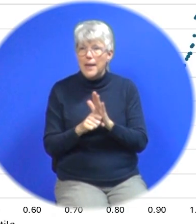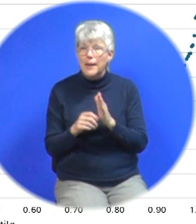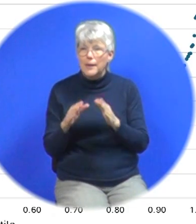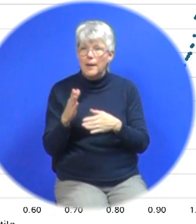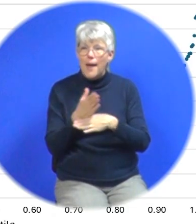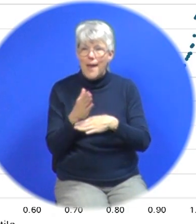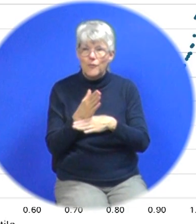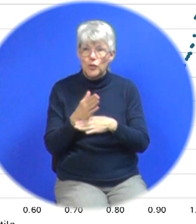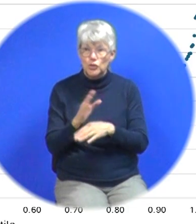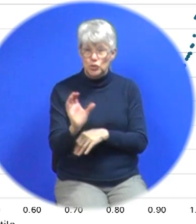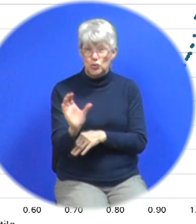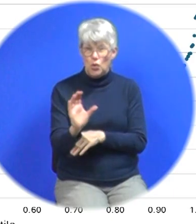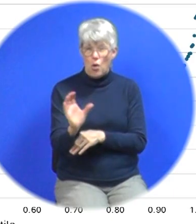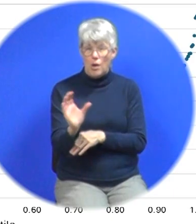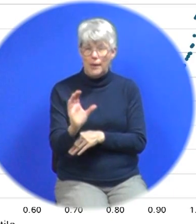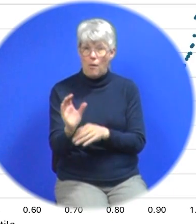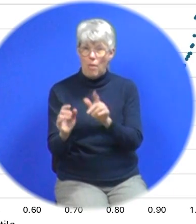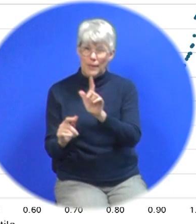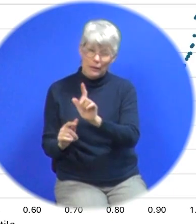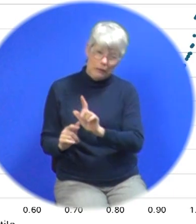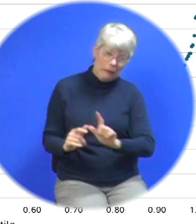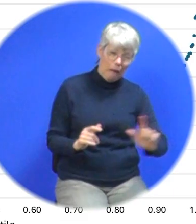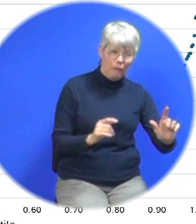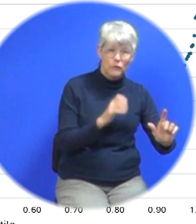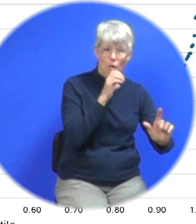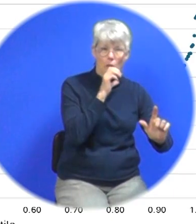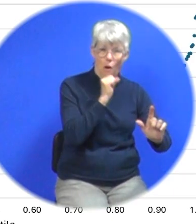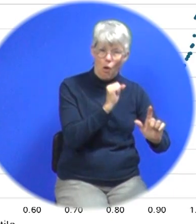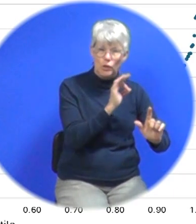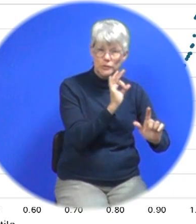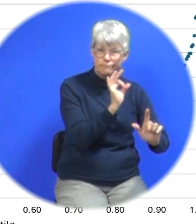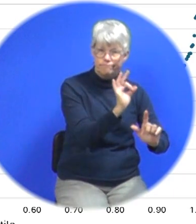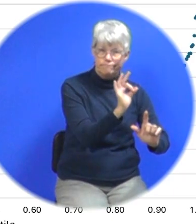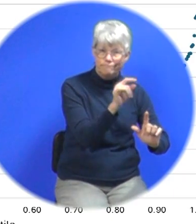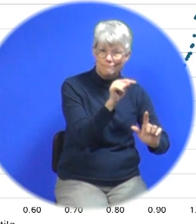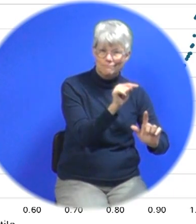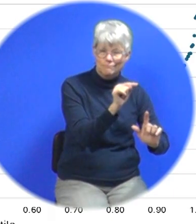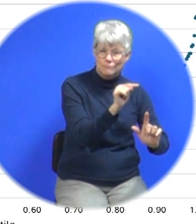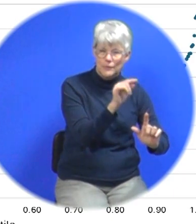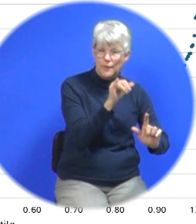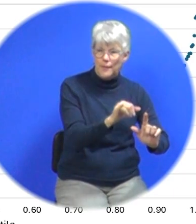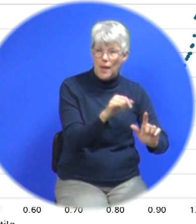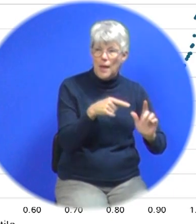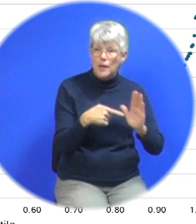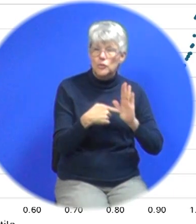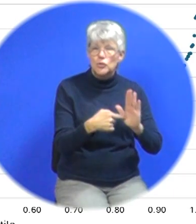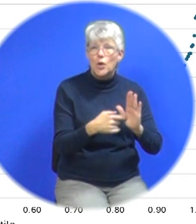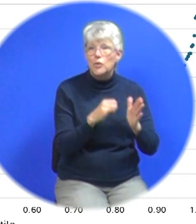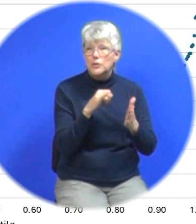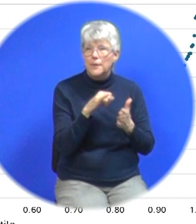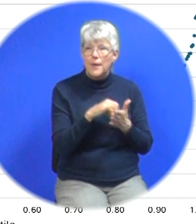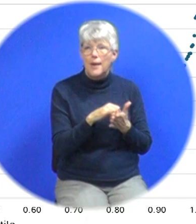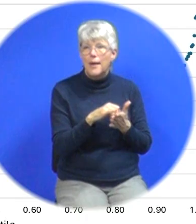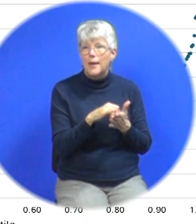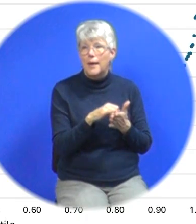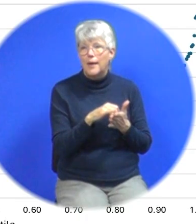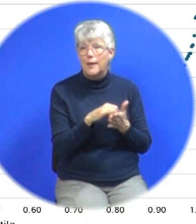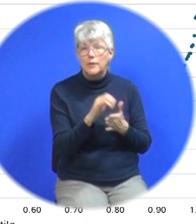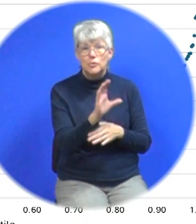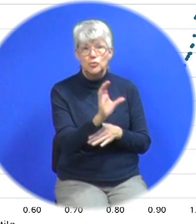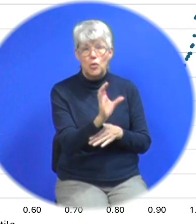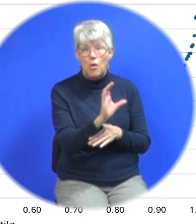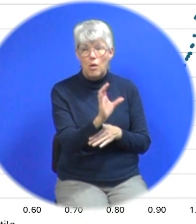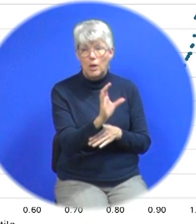Charlotte all the way over the left side, the orange dot, and that shows that they basically have a